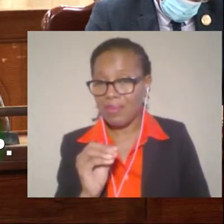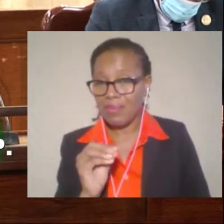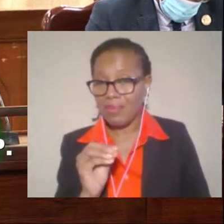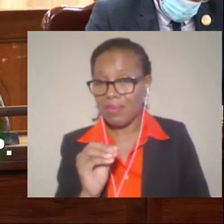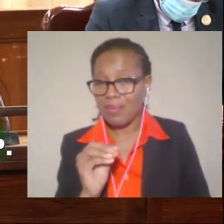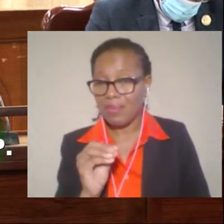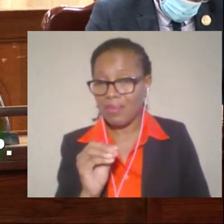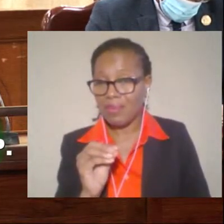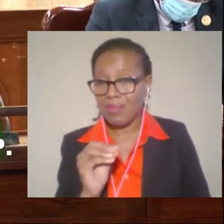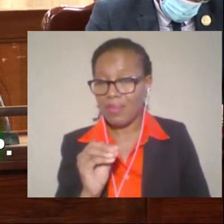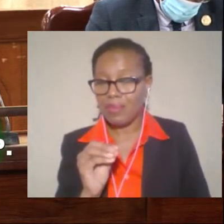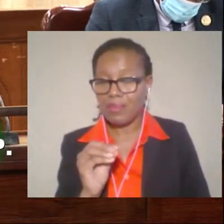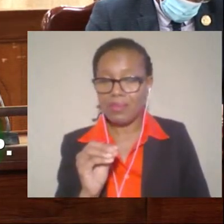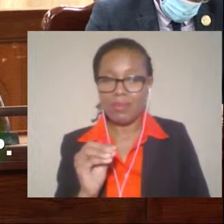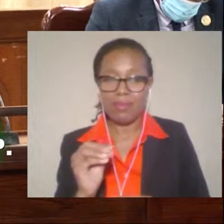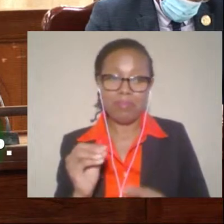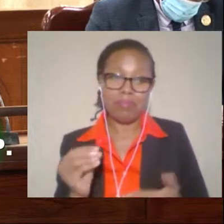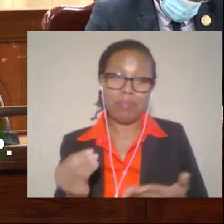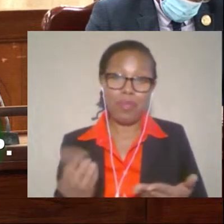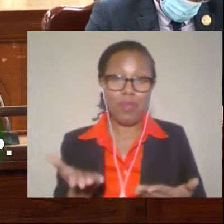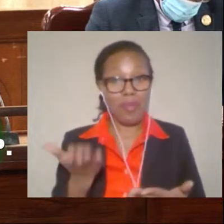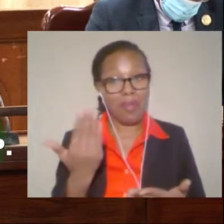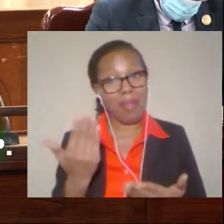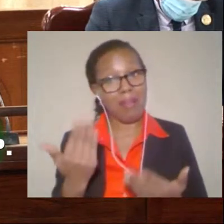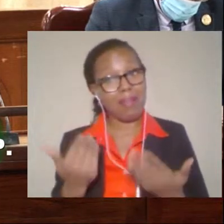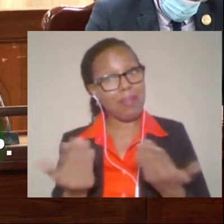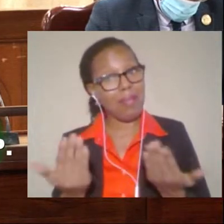I can be persuaded, but you have to make the effort.